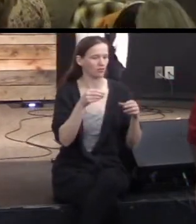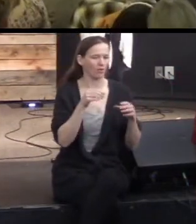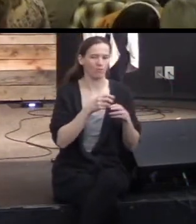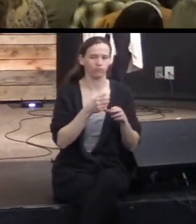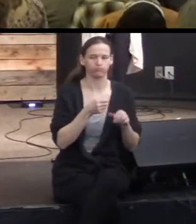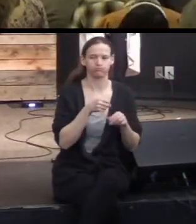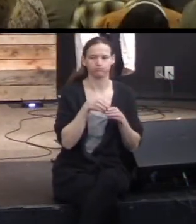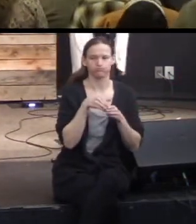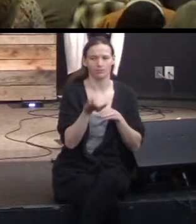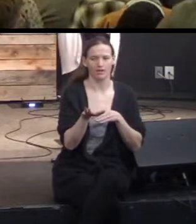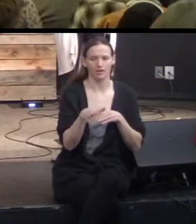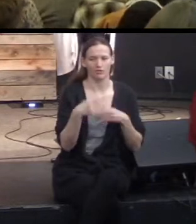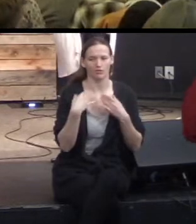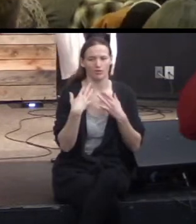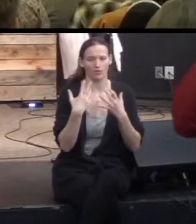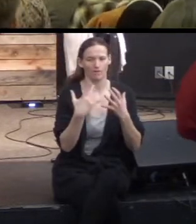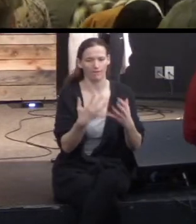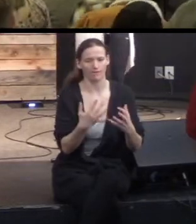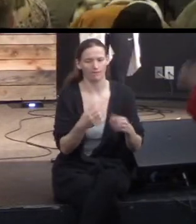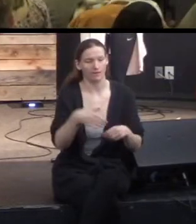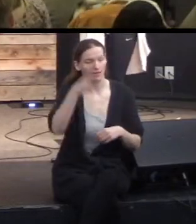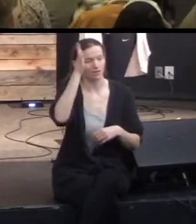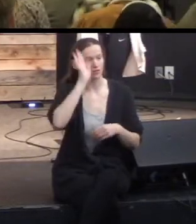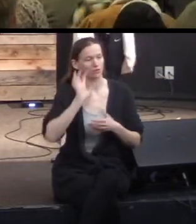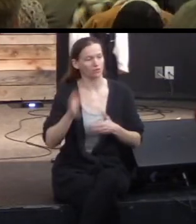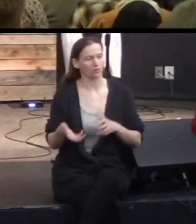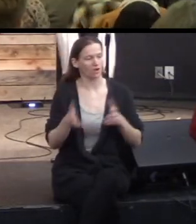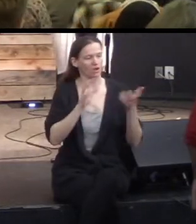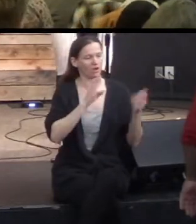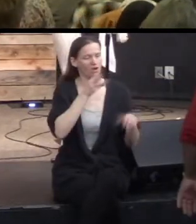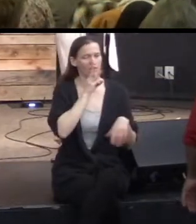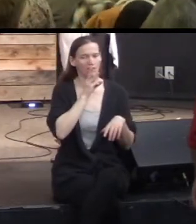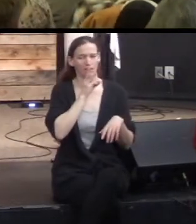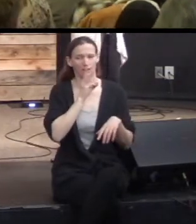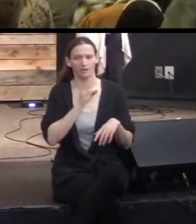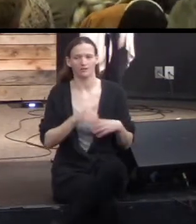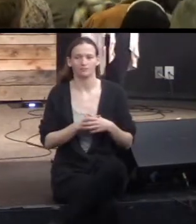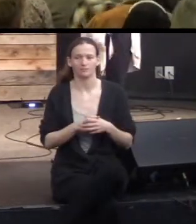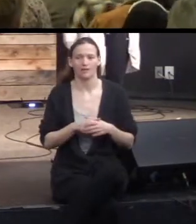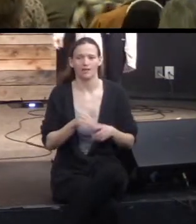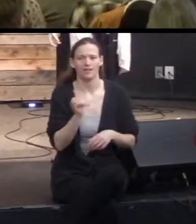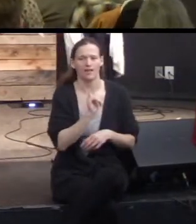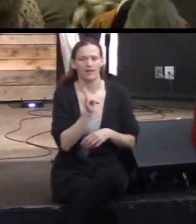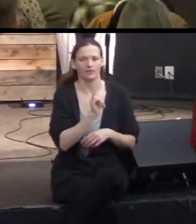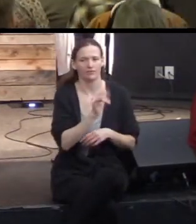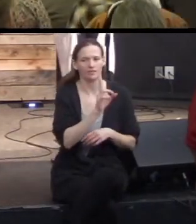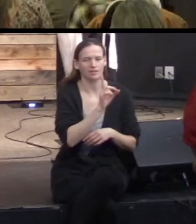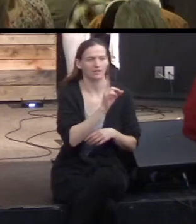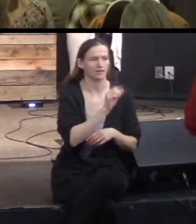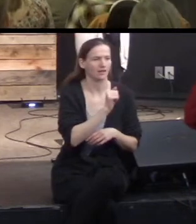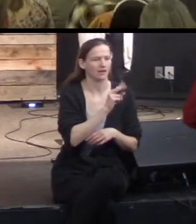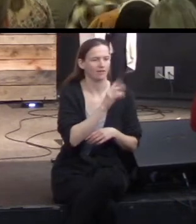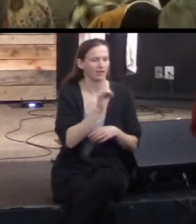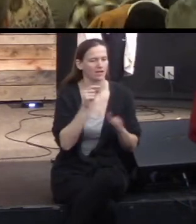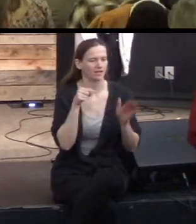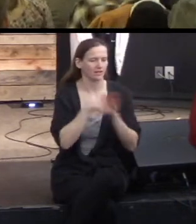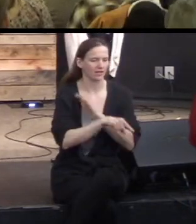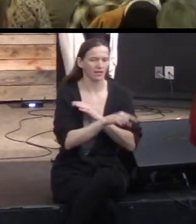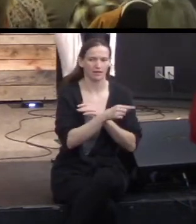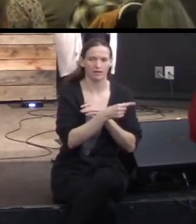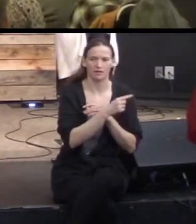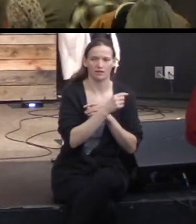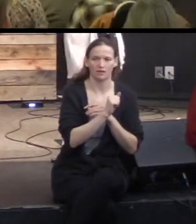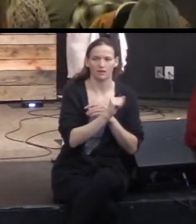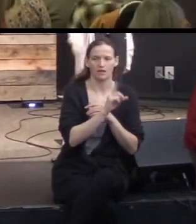go. God's gonna trouble the water. Like David, so Goliath with